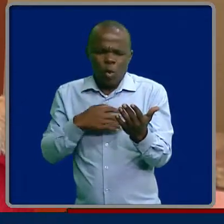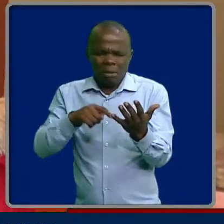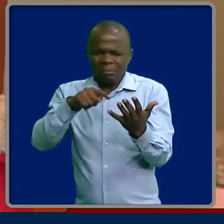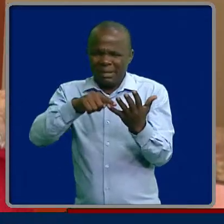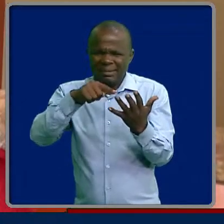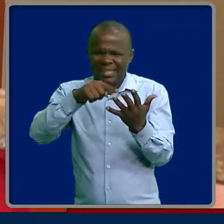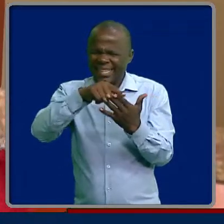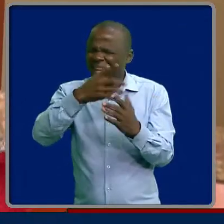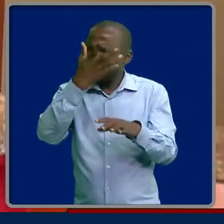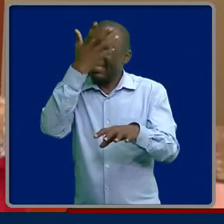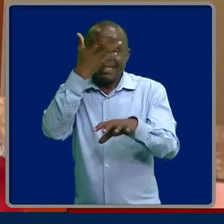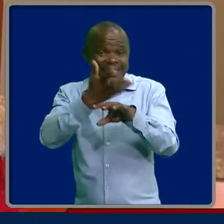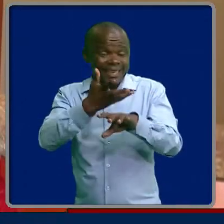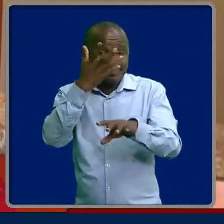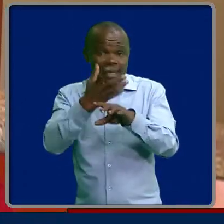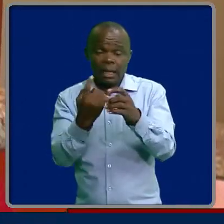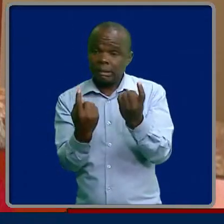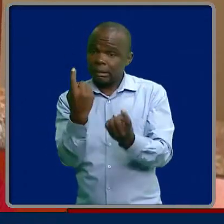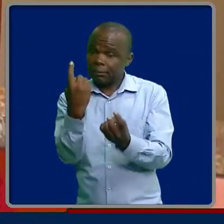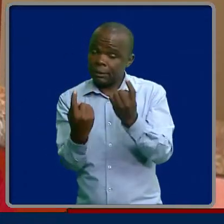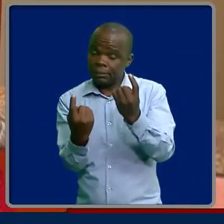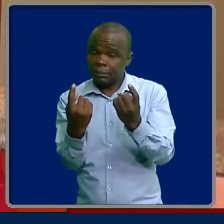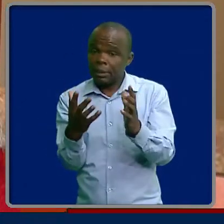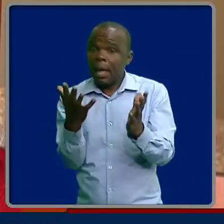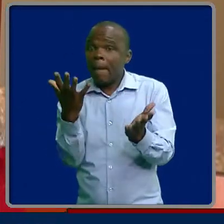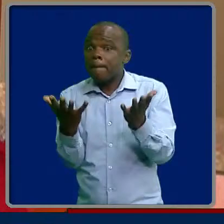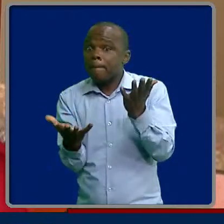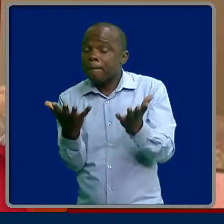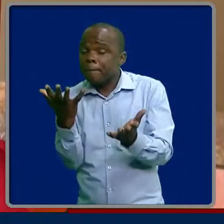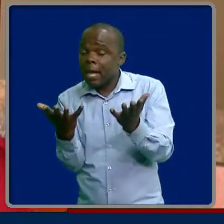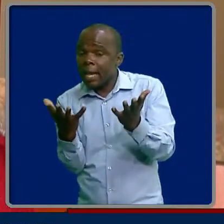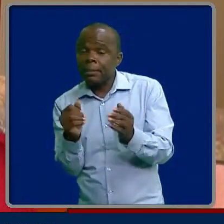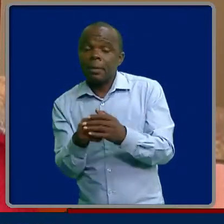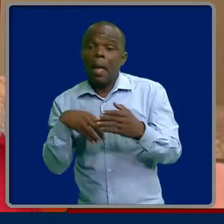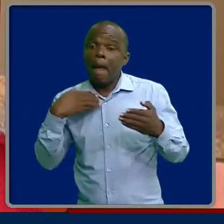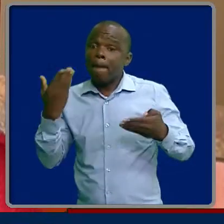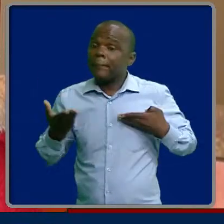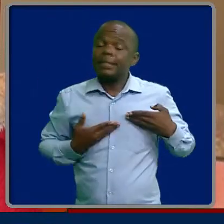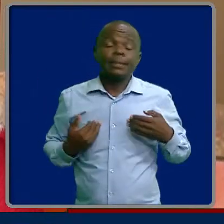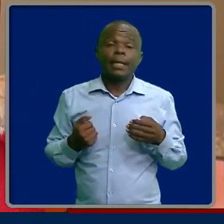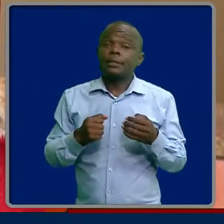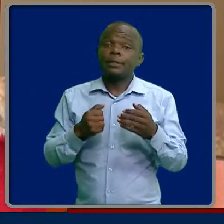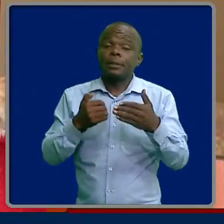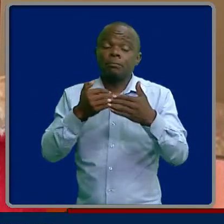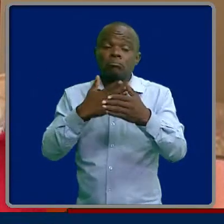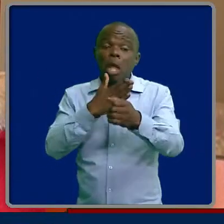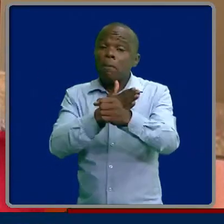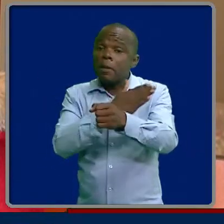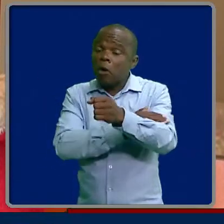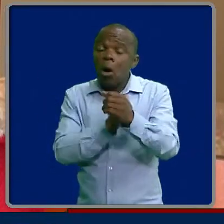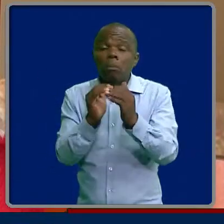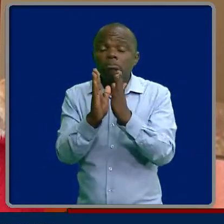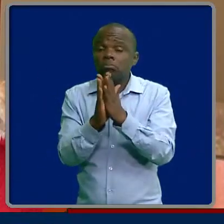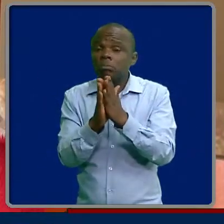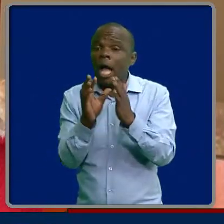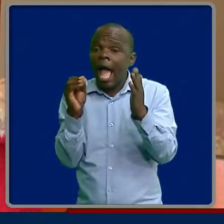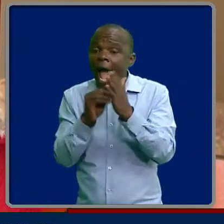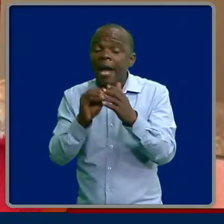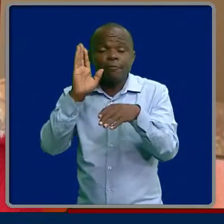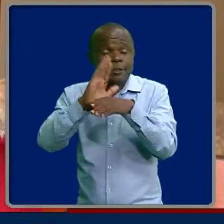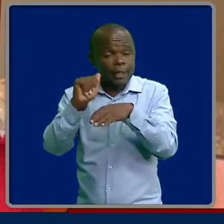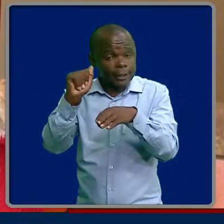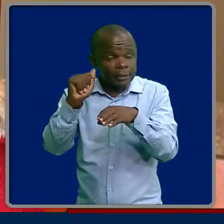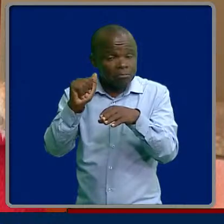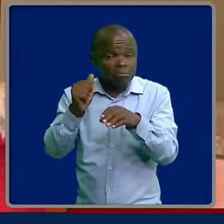meet, especially for those without business experience or assets. Others pointed out that even after submitting applications, there